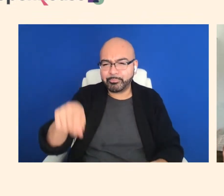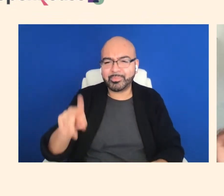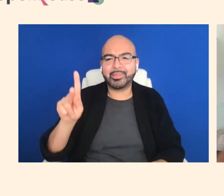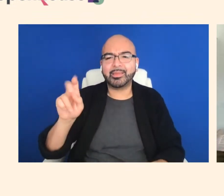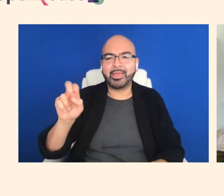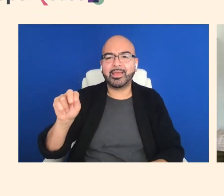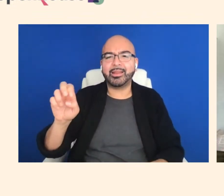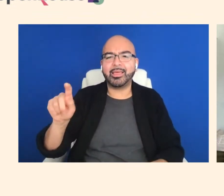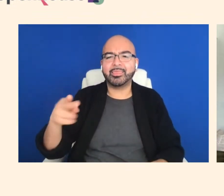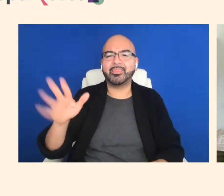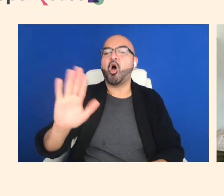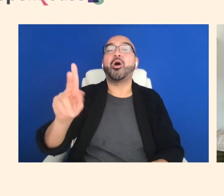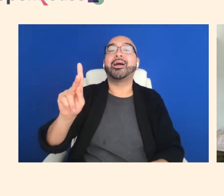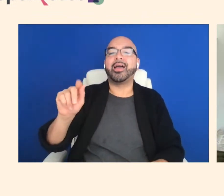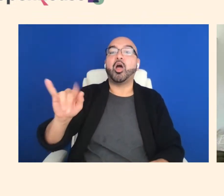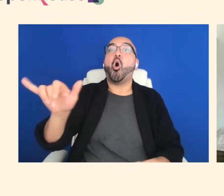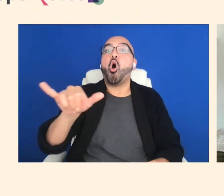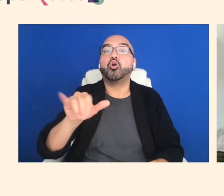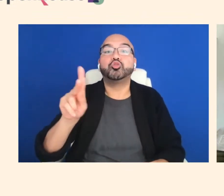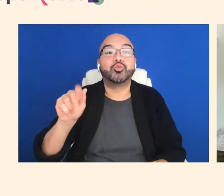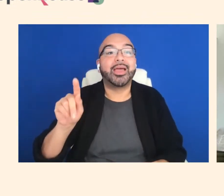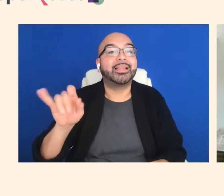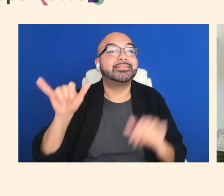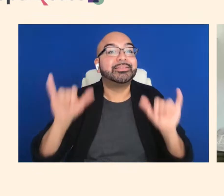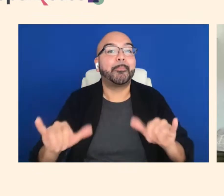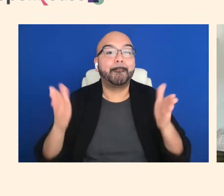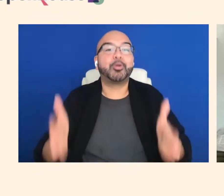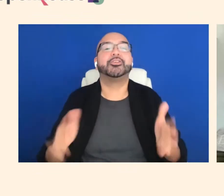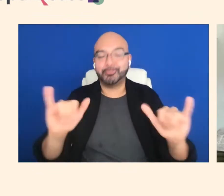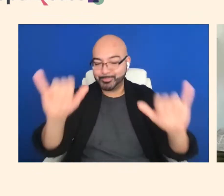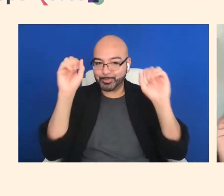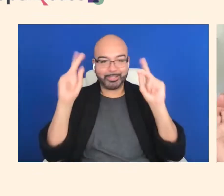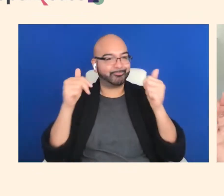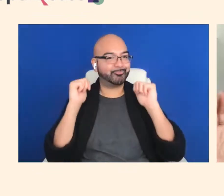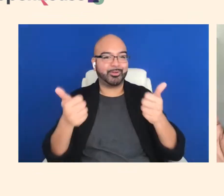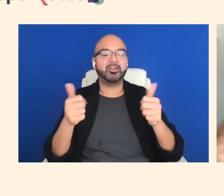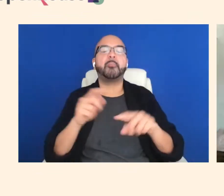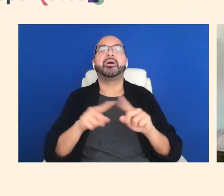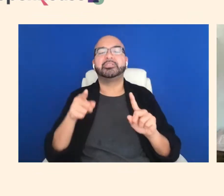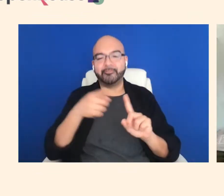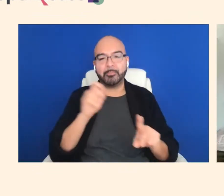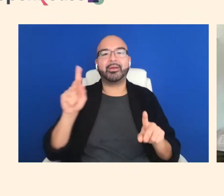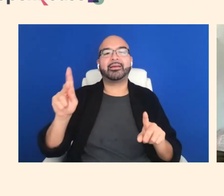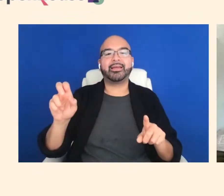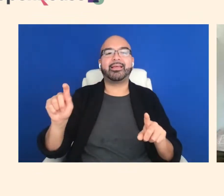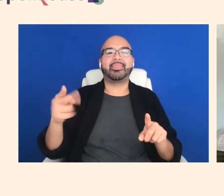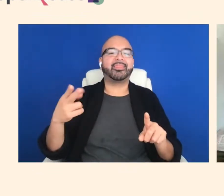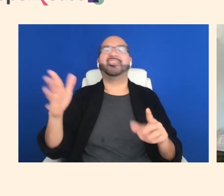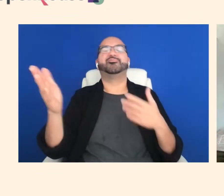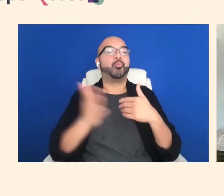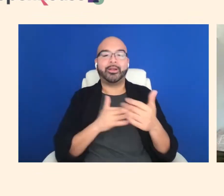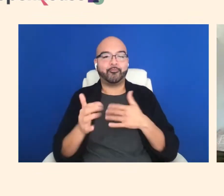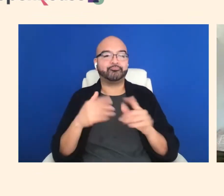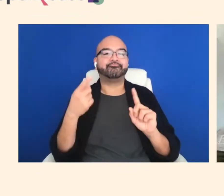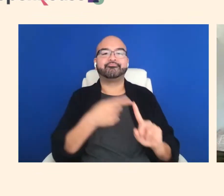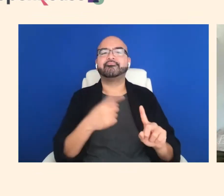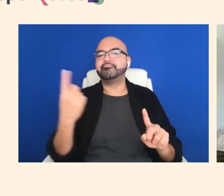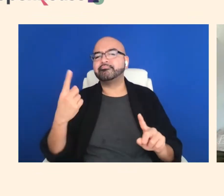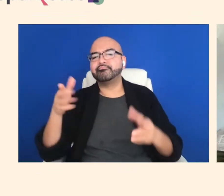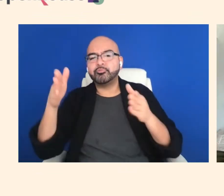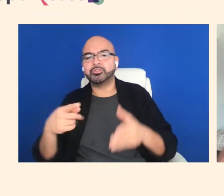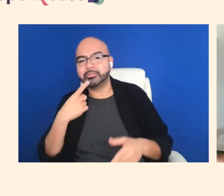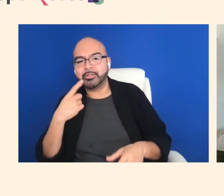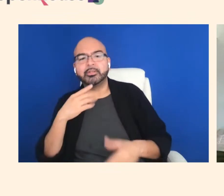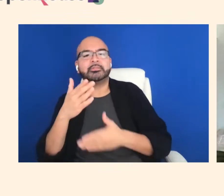Katie. Oh, that's also Katie. Okay, great, Katie. Yeah. But it's from Kenneth. Okay, whatever. Where it says some stakeholders may